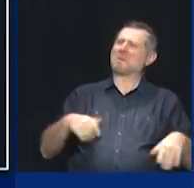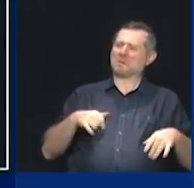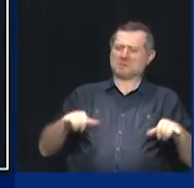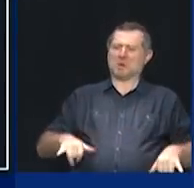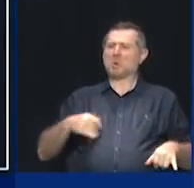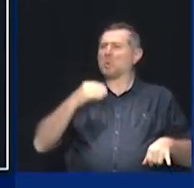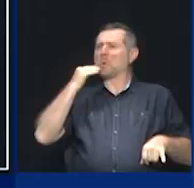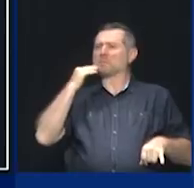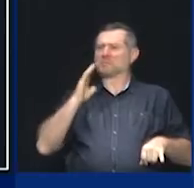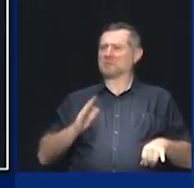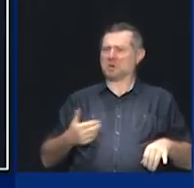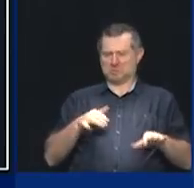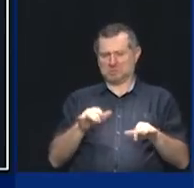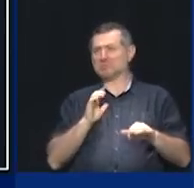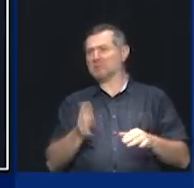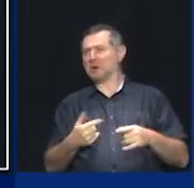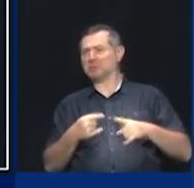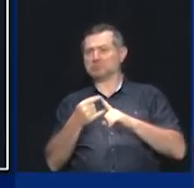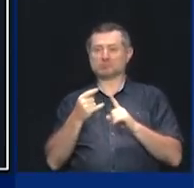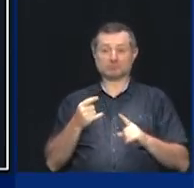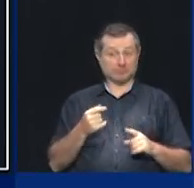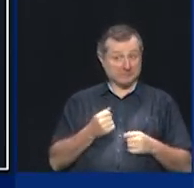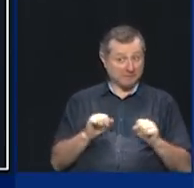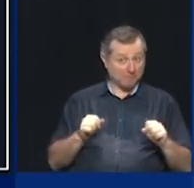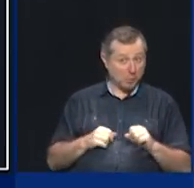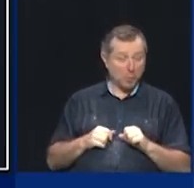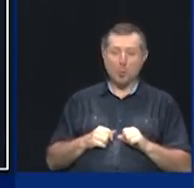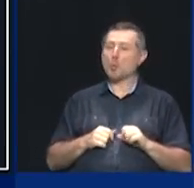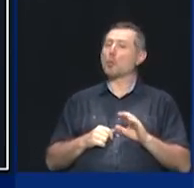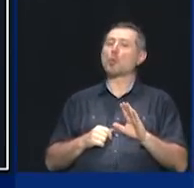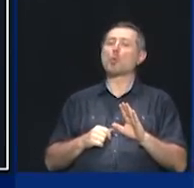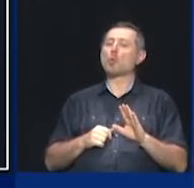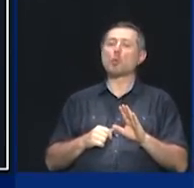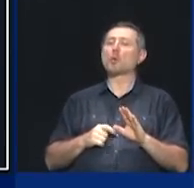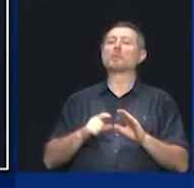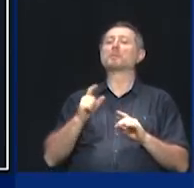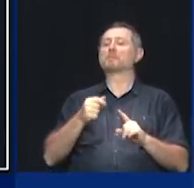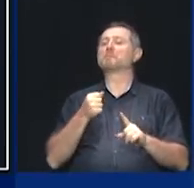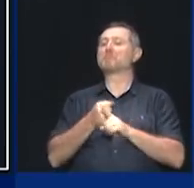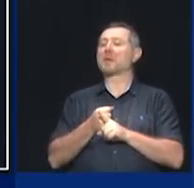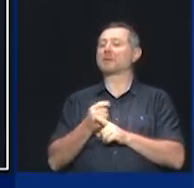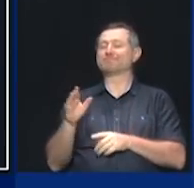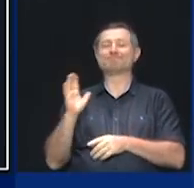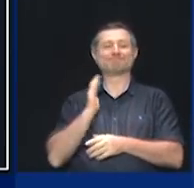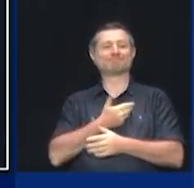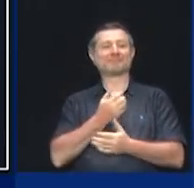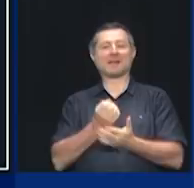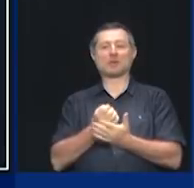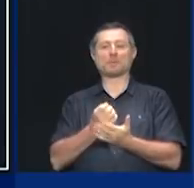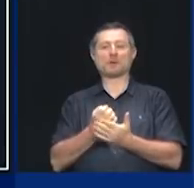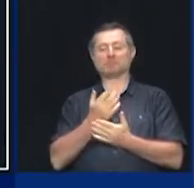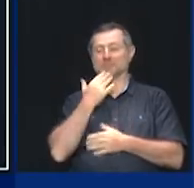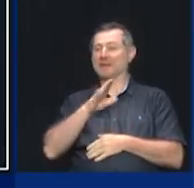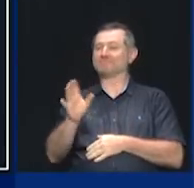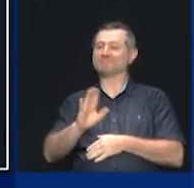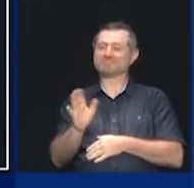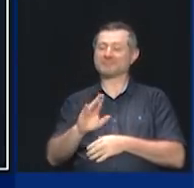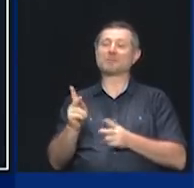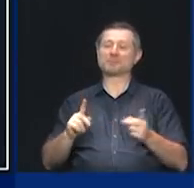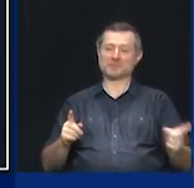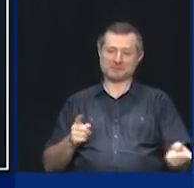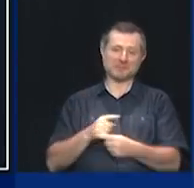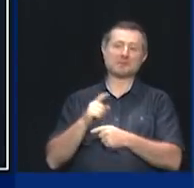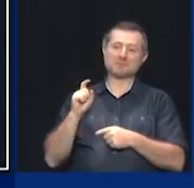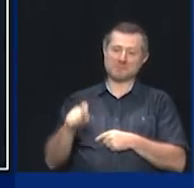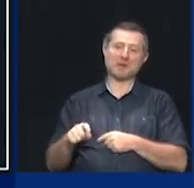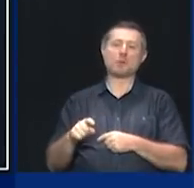home. That would be devastating for the economy. People have to want to come back to work. They're